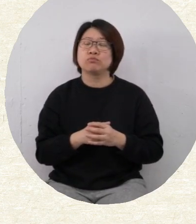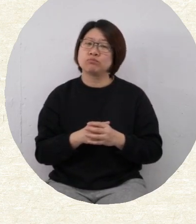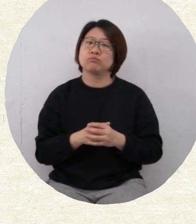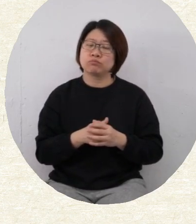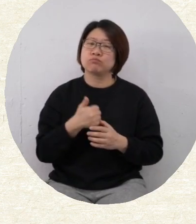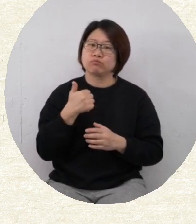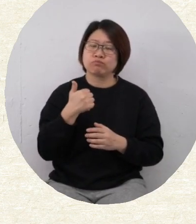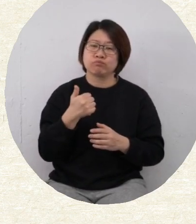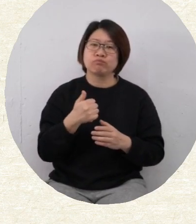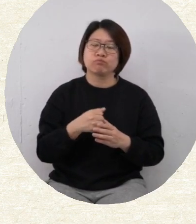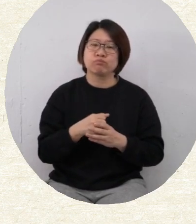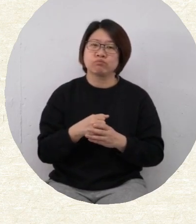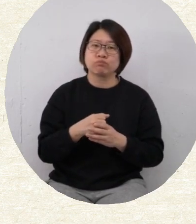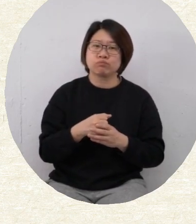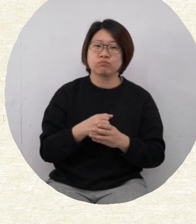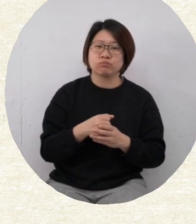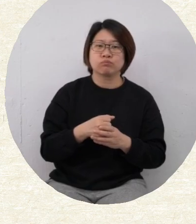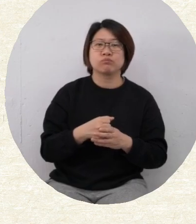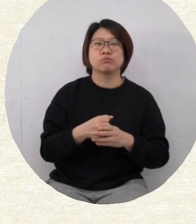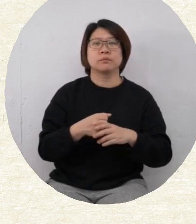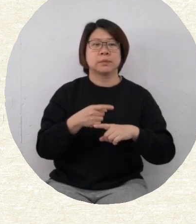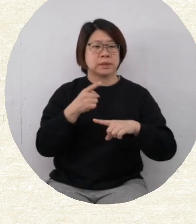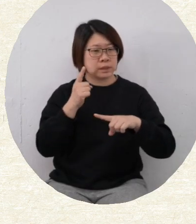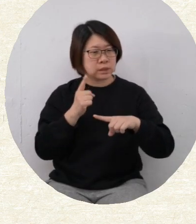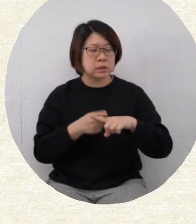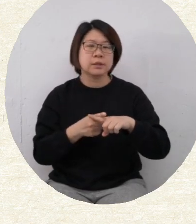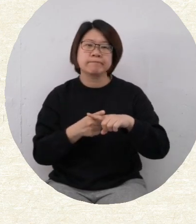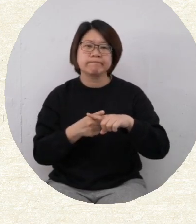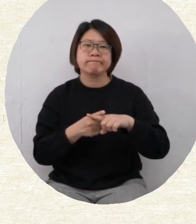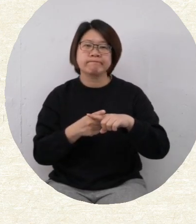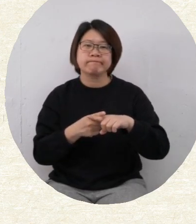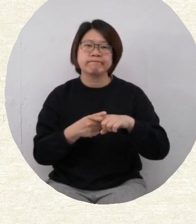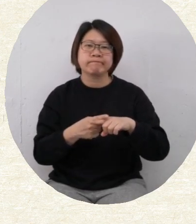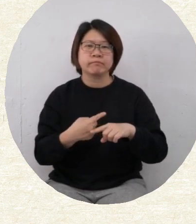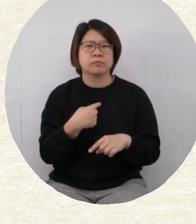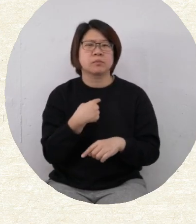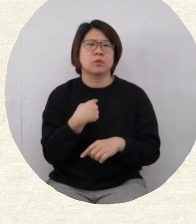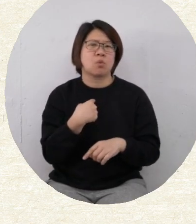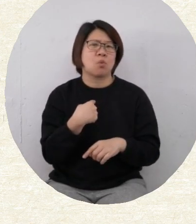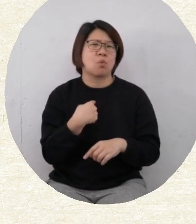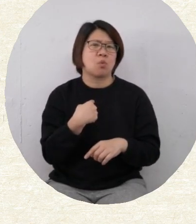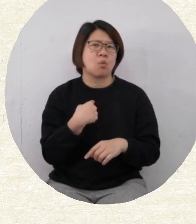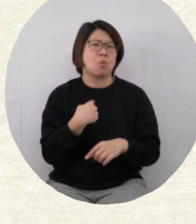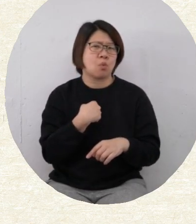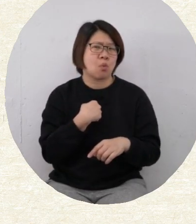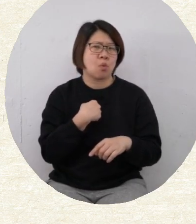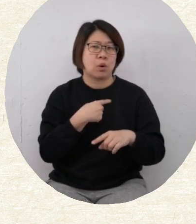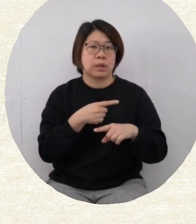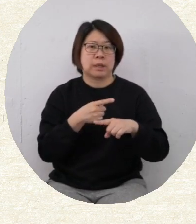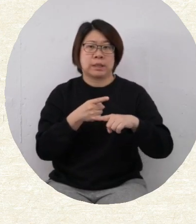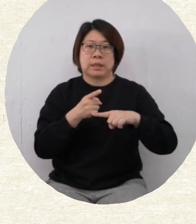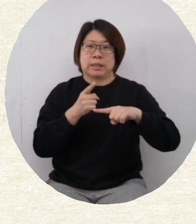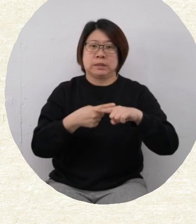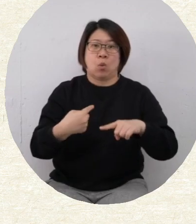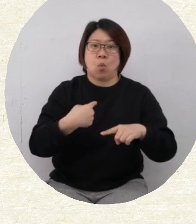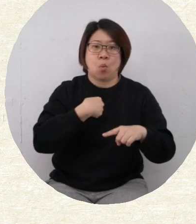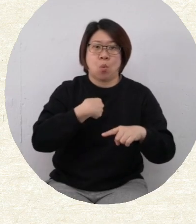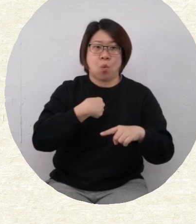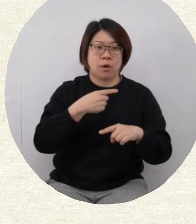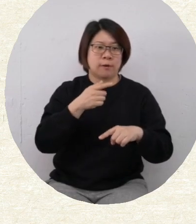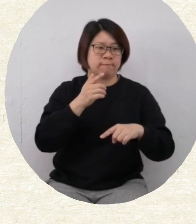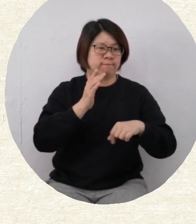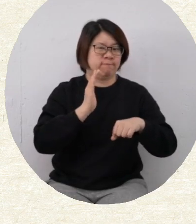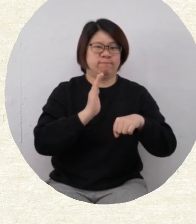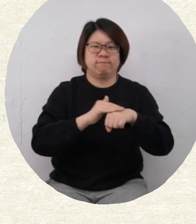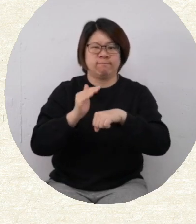Bamboo Studio and also Celandon. To my understanding, Celandon is a glaze that was really popular in Korea for a